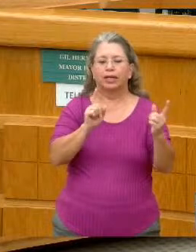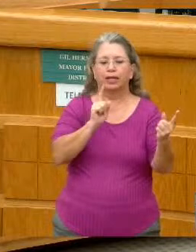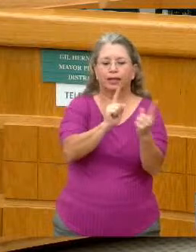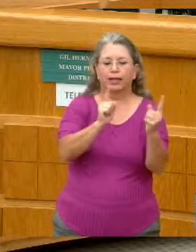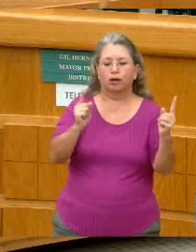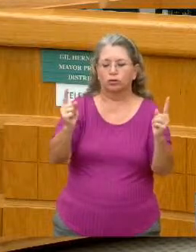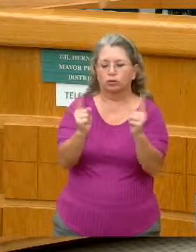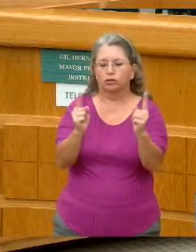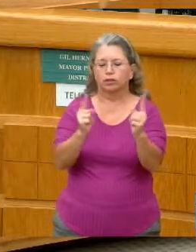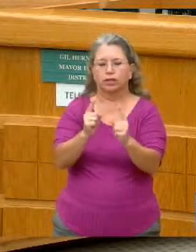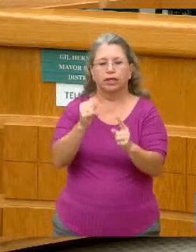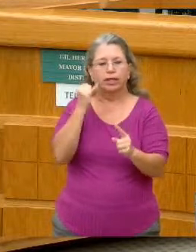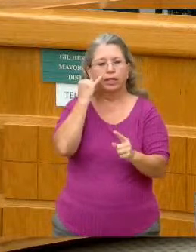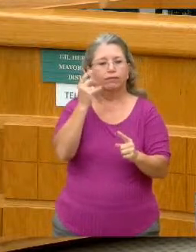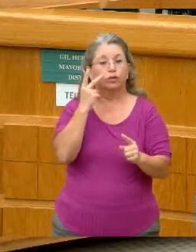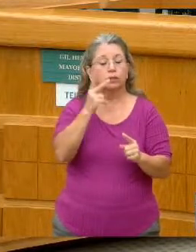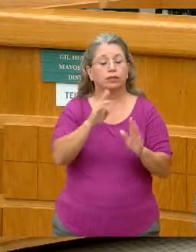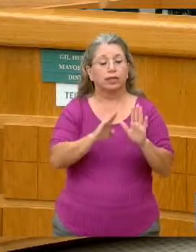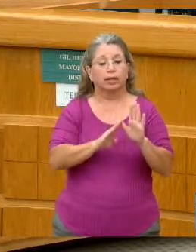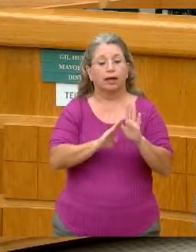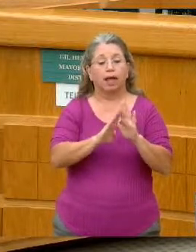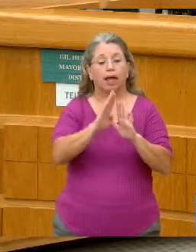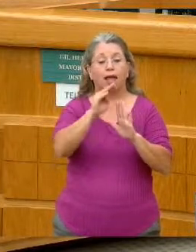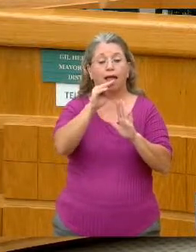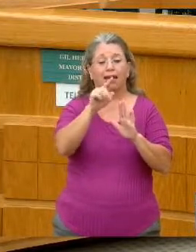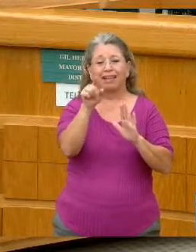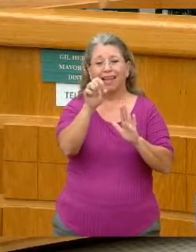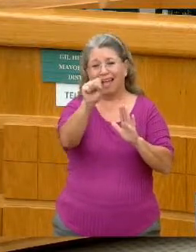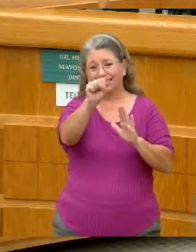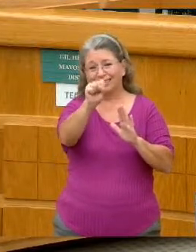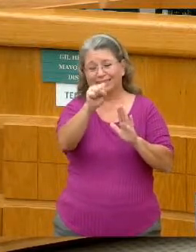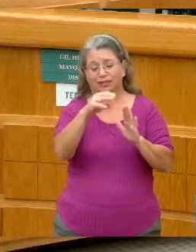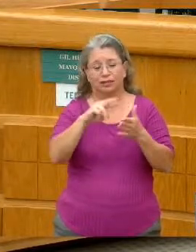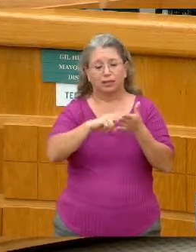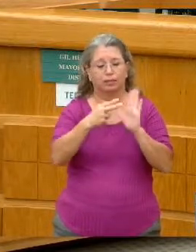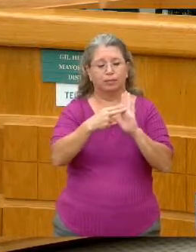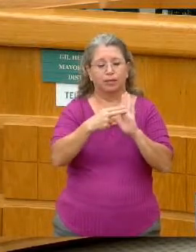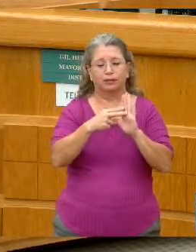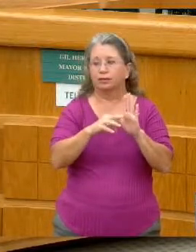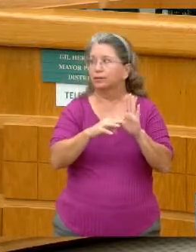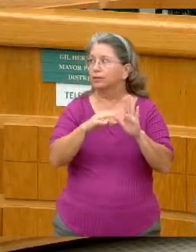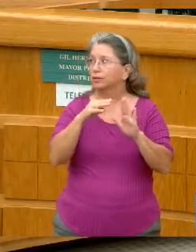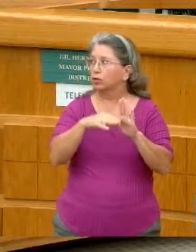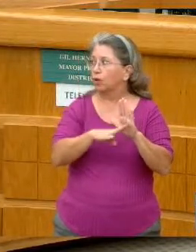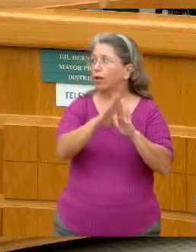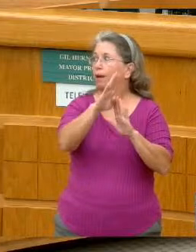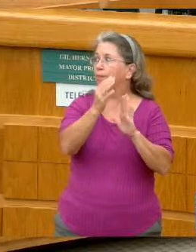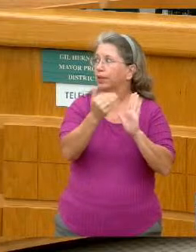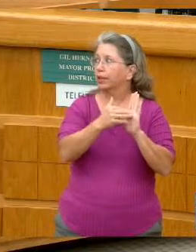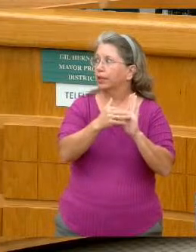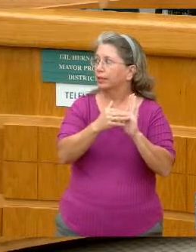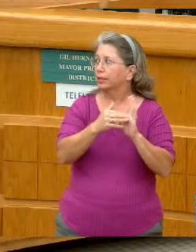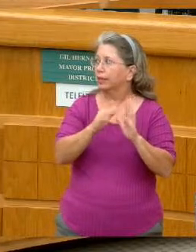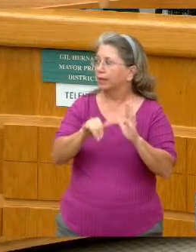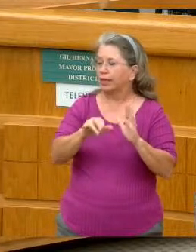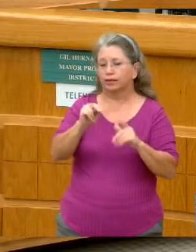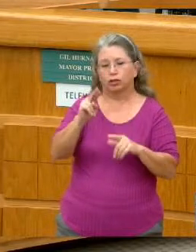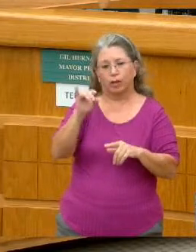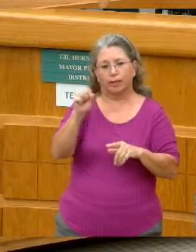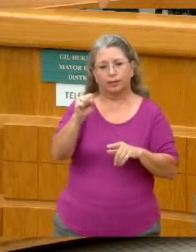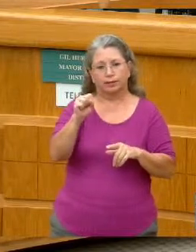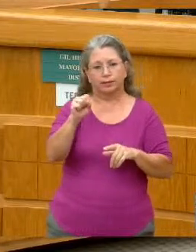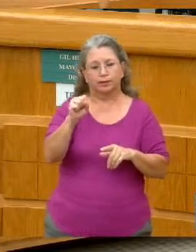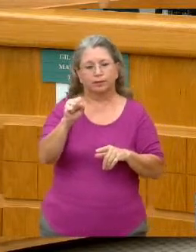If you see an S, it means it's going up again from a low. And so here's Nueces, that's what we were just looking at, but now